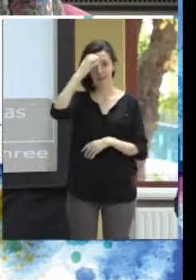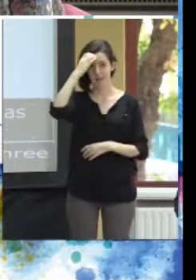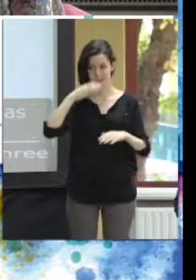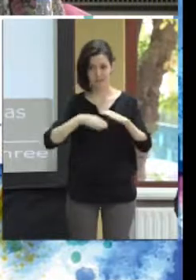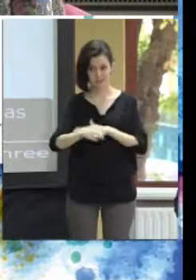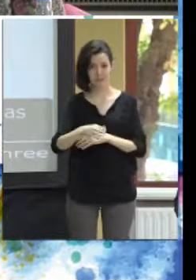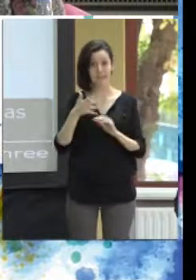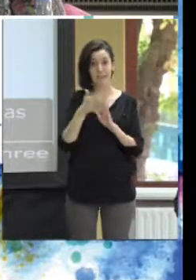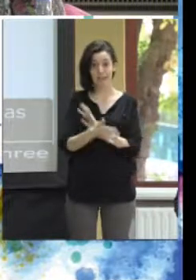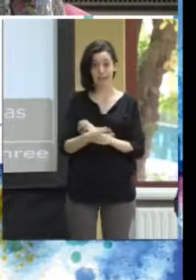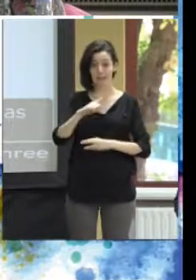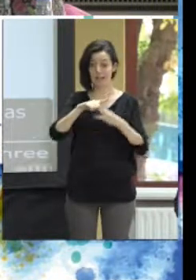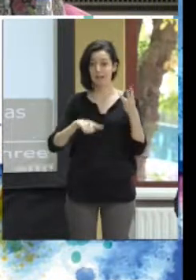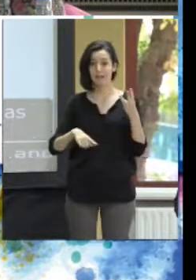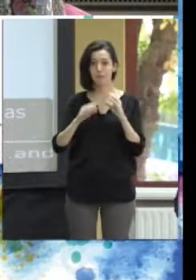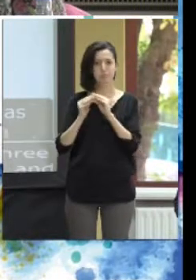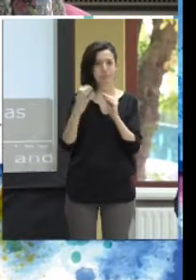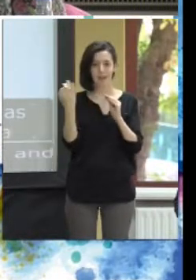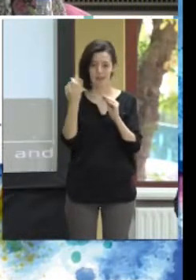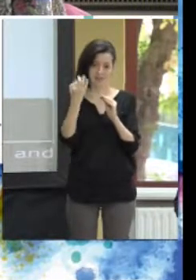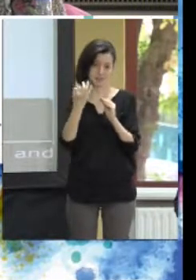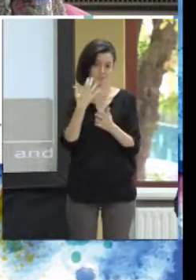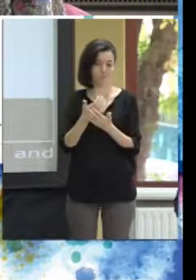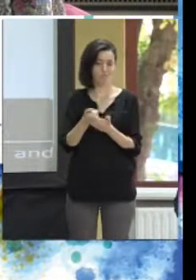theater. They are all 3 free of charge